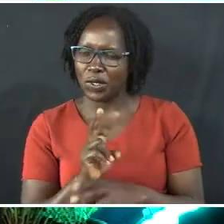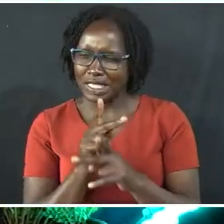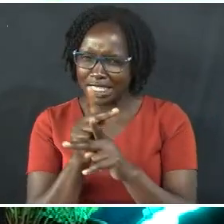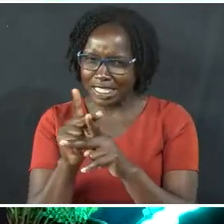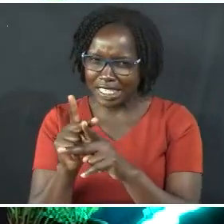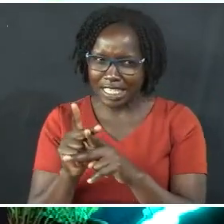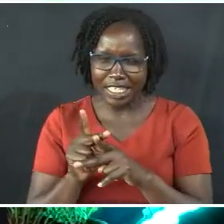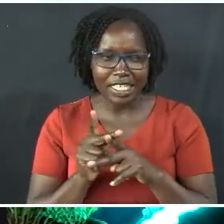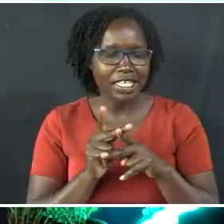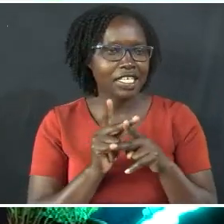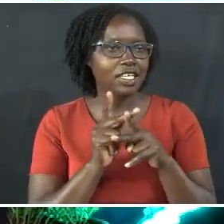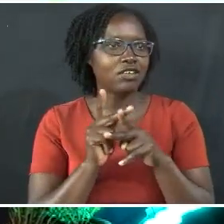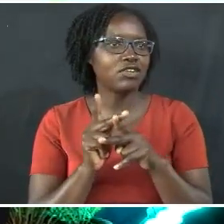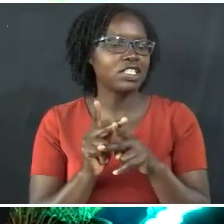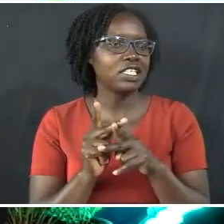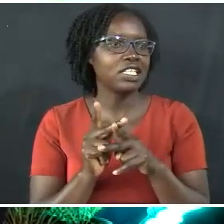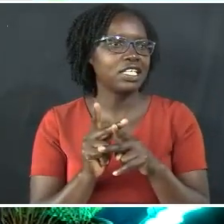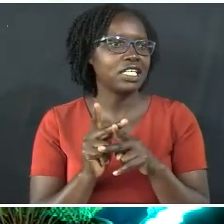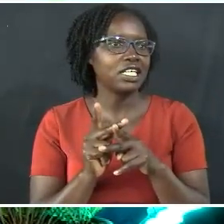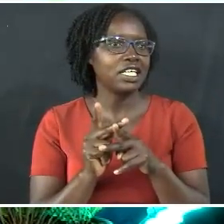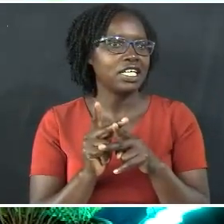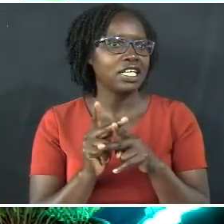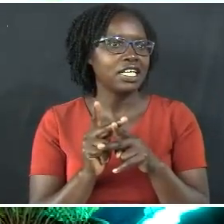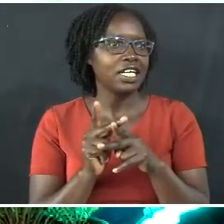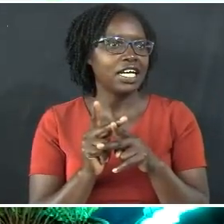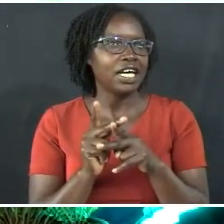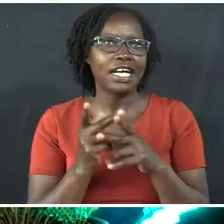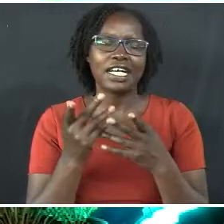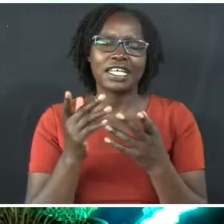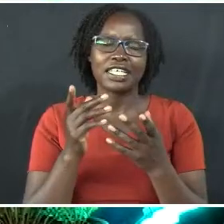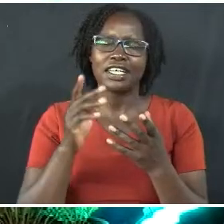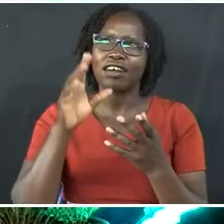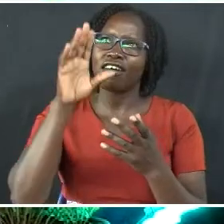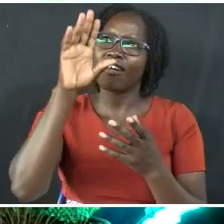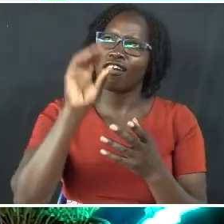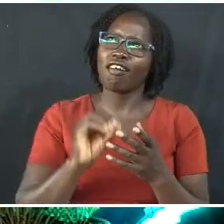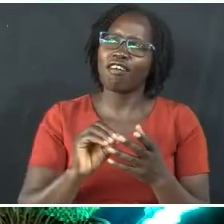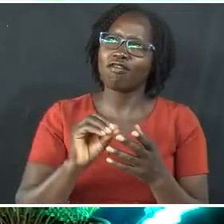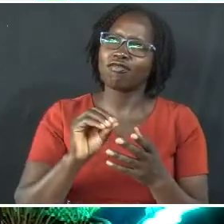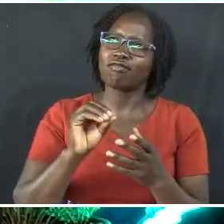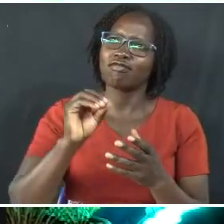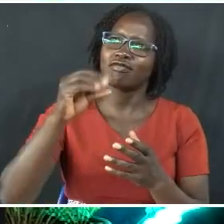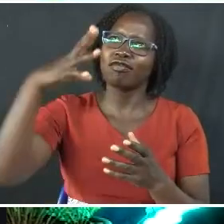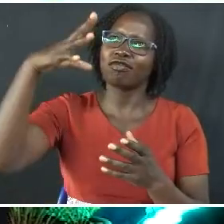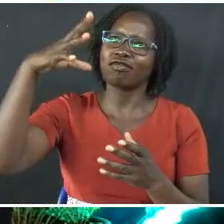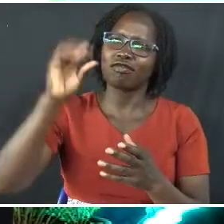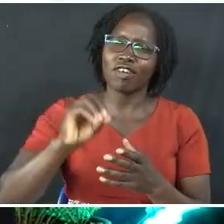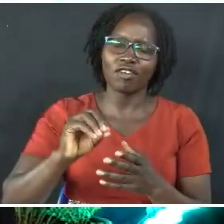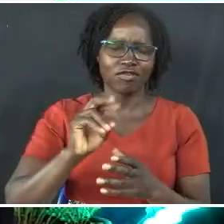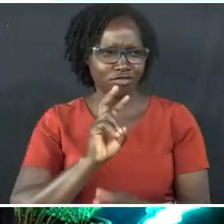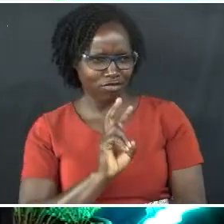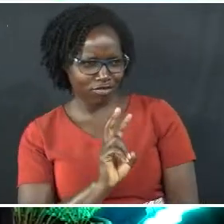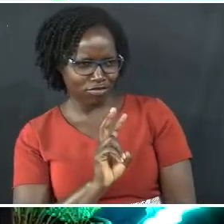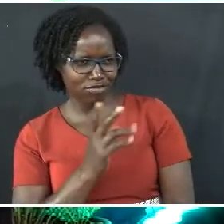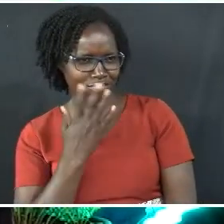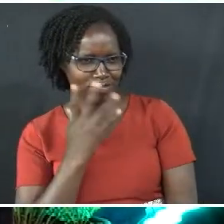carefully. I turn off the light and on again. Then I look at the